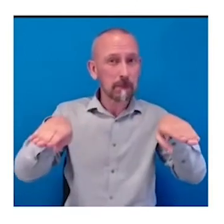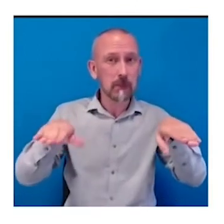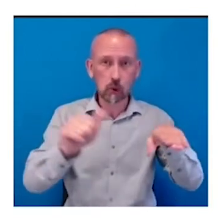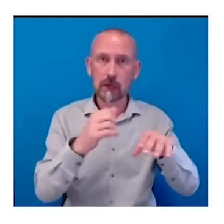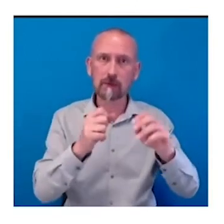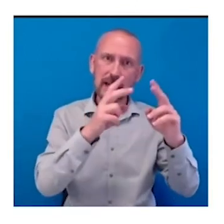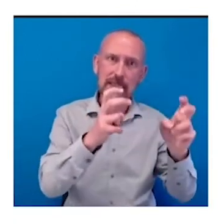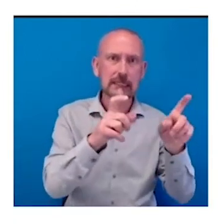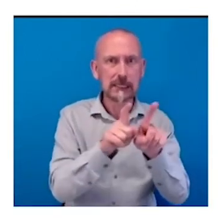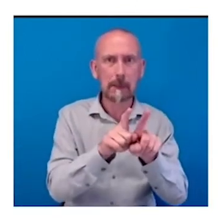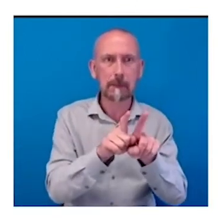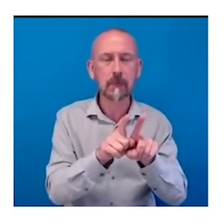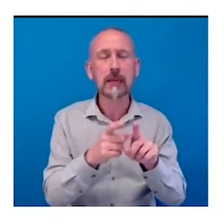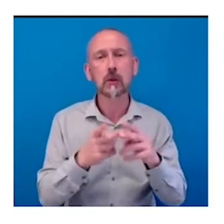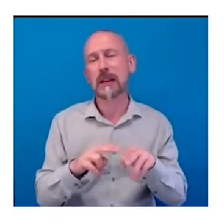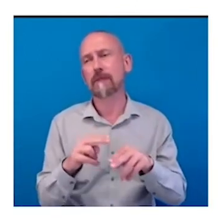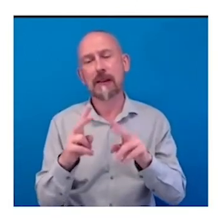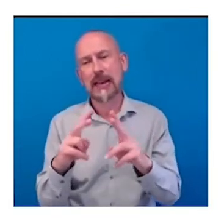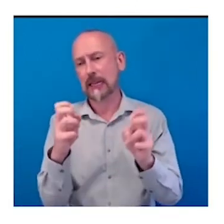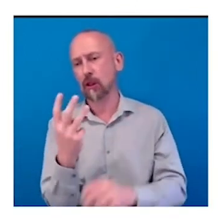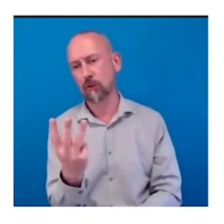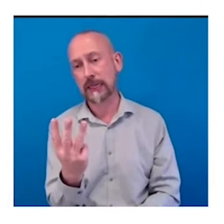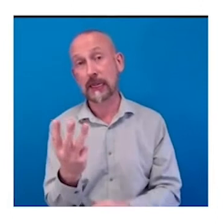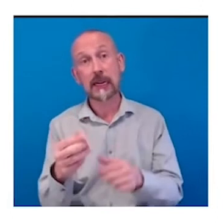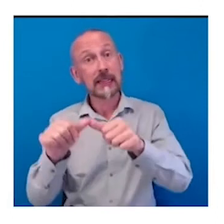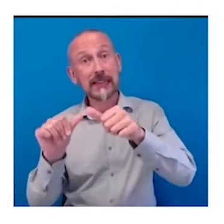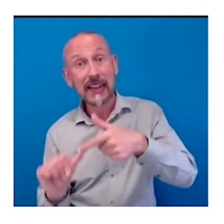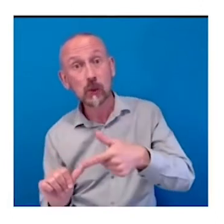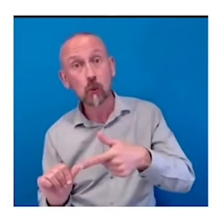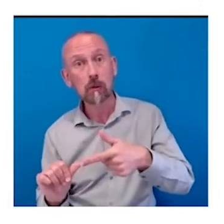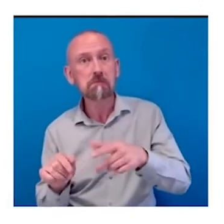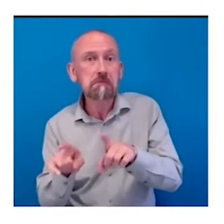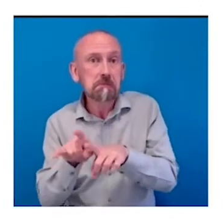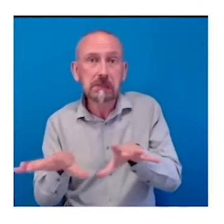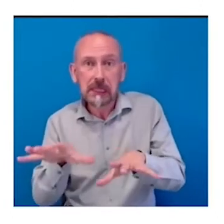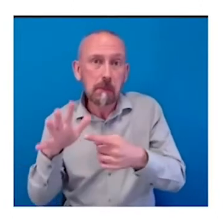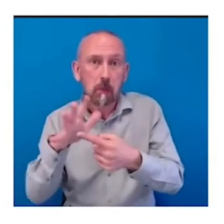next item is of similar value, heading 3 should be used again.